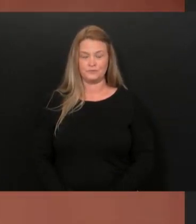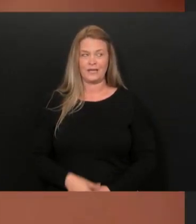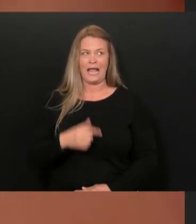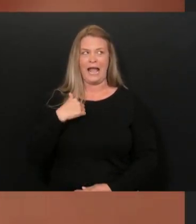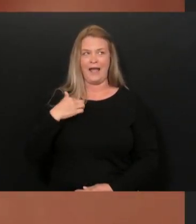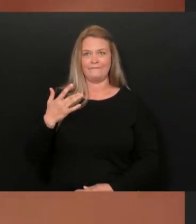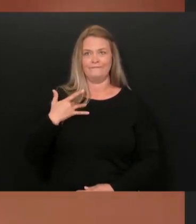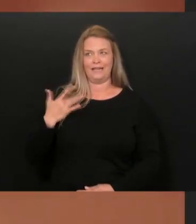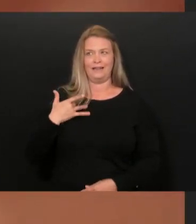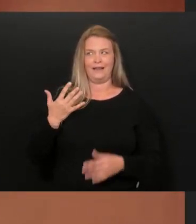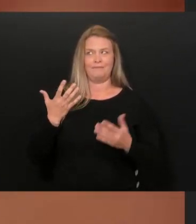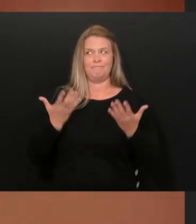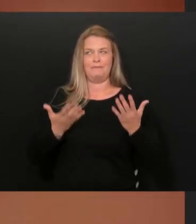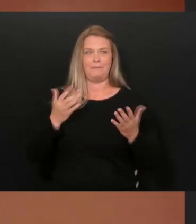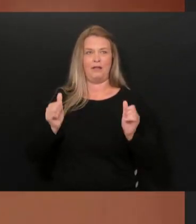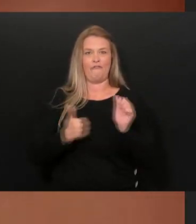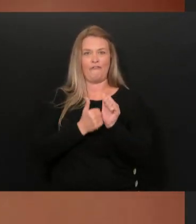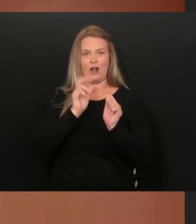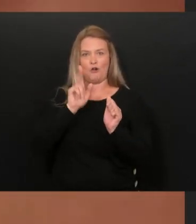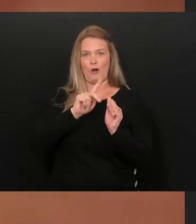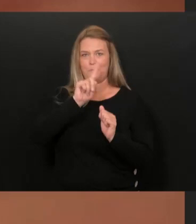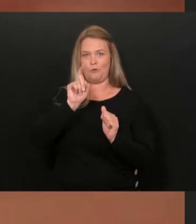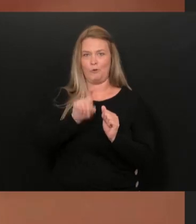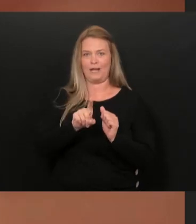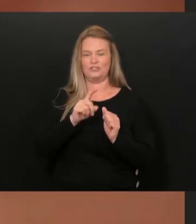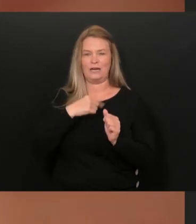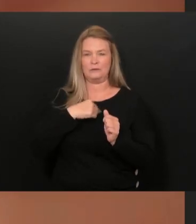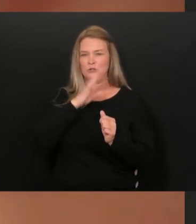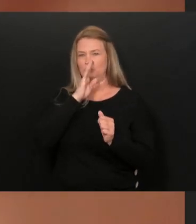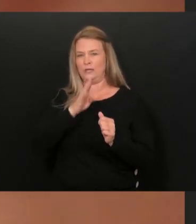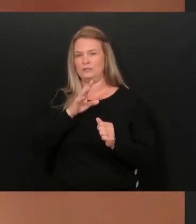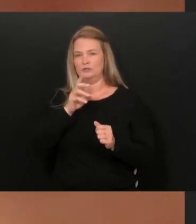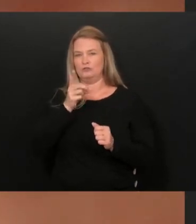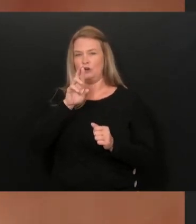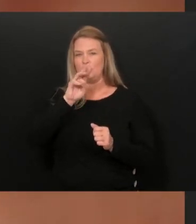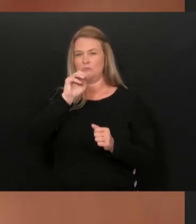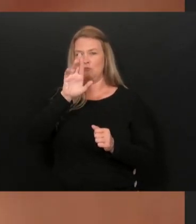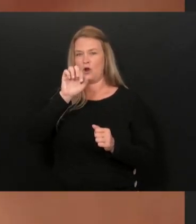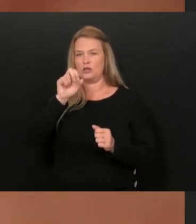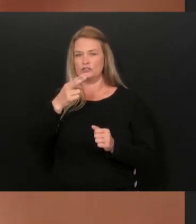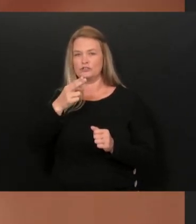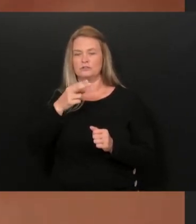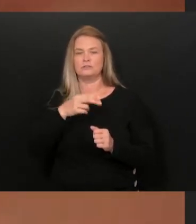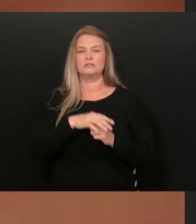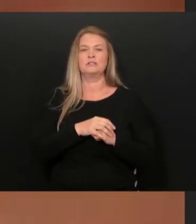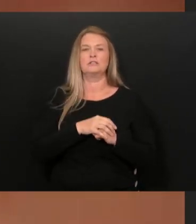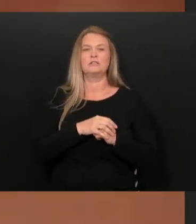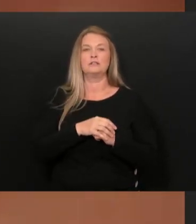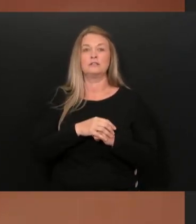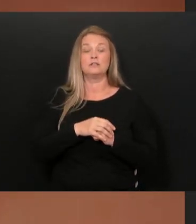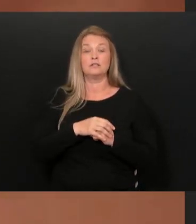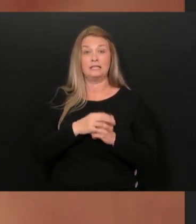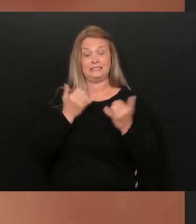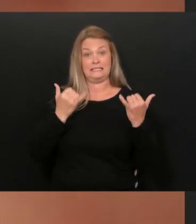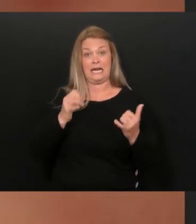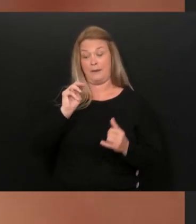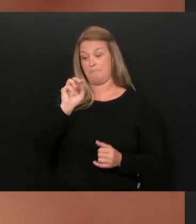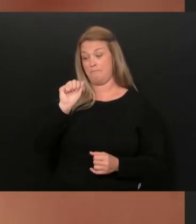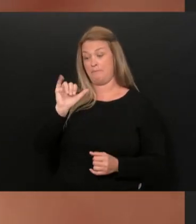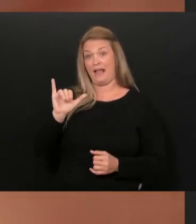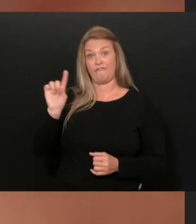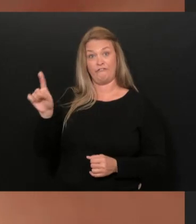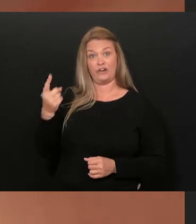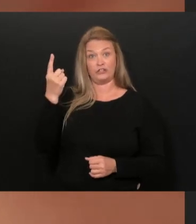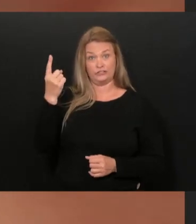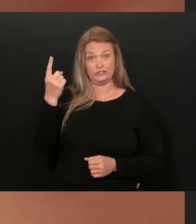the governor mentioned, and I'm going to direct this to Dr. Marsh and maybe Secretary Krause. But governor noted it is May 1st today, and that